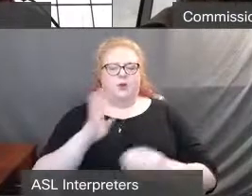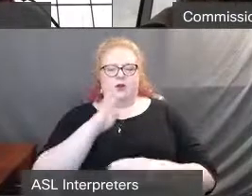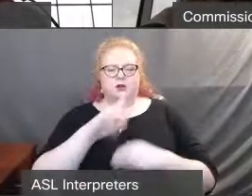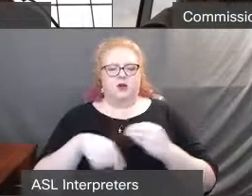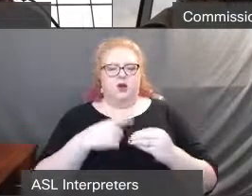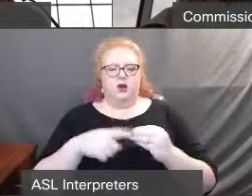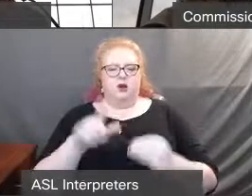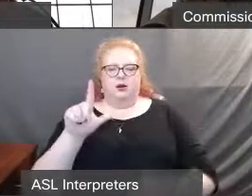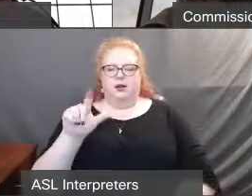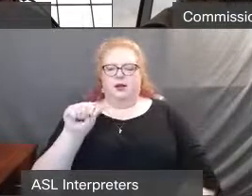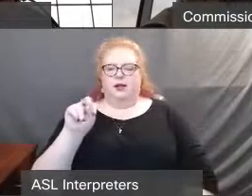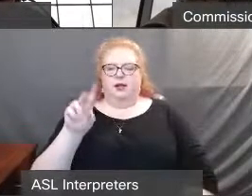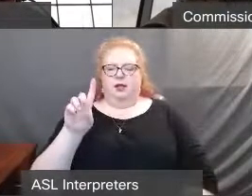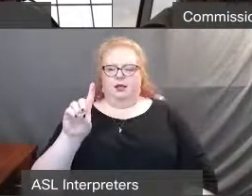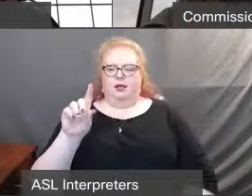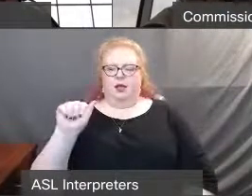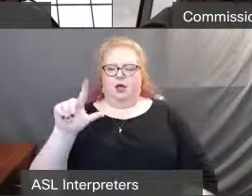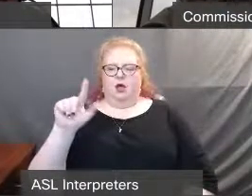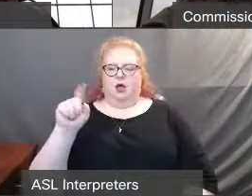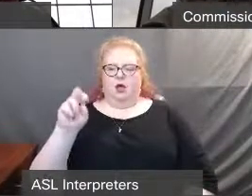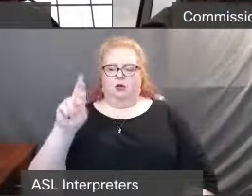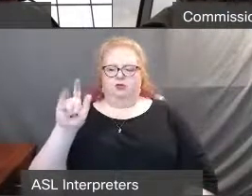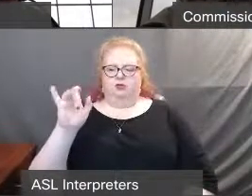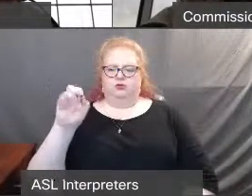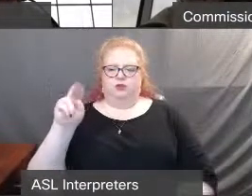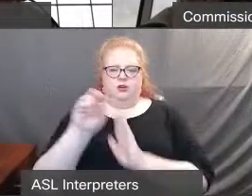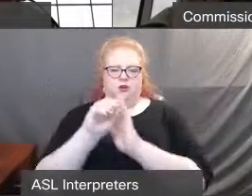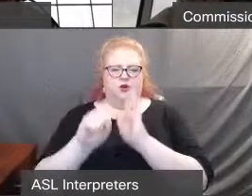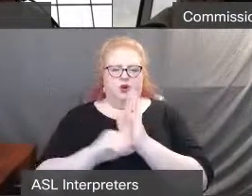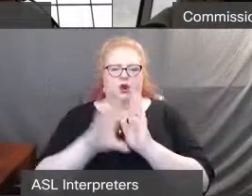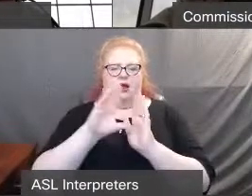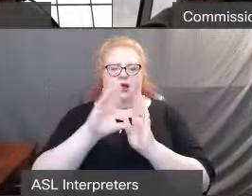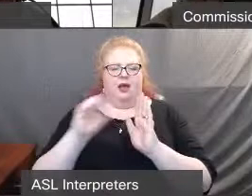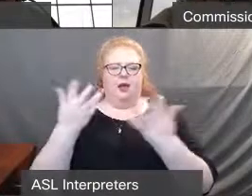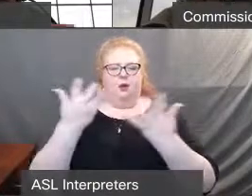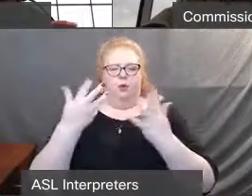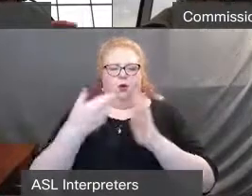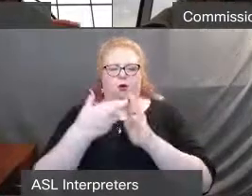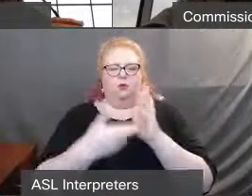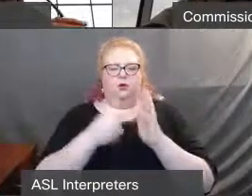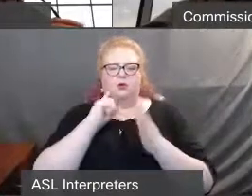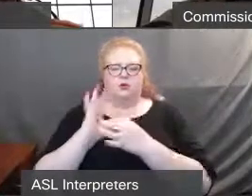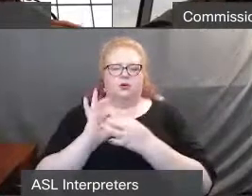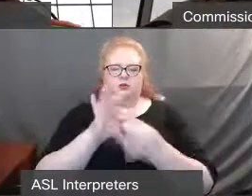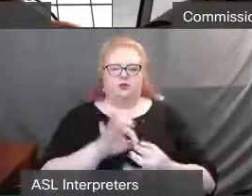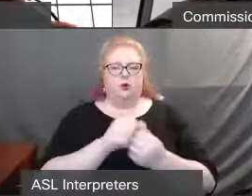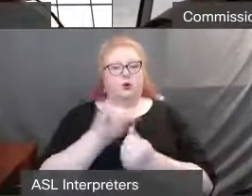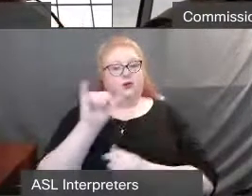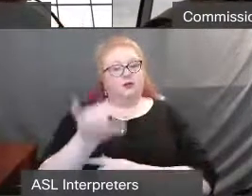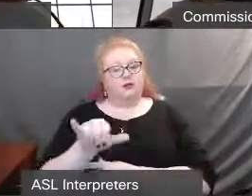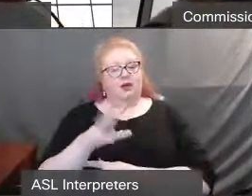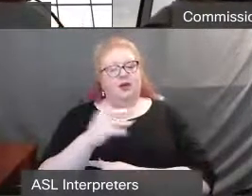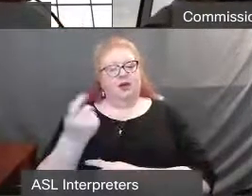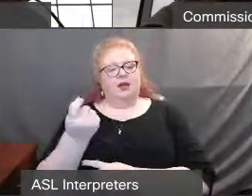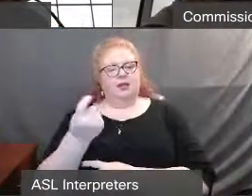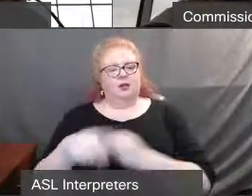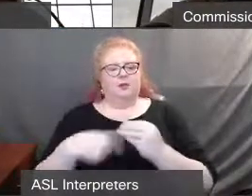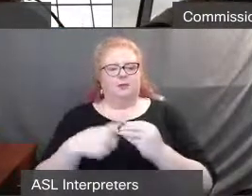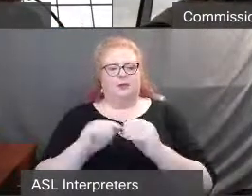land alteration ordinance and regulations associated with it, a little bit about how we got to where we are